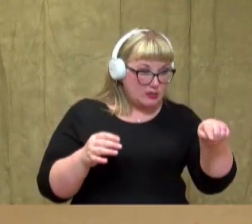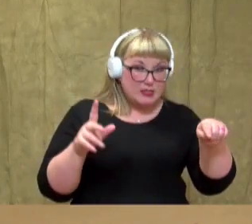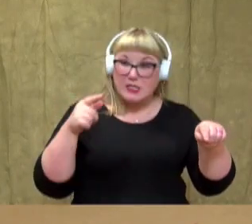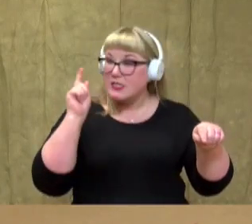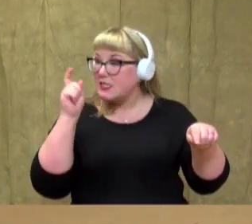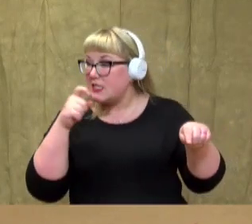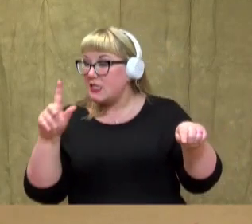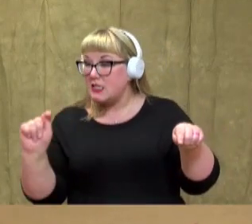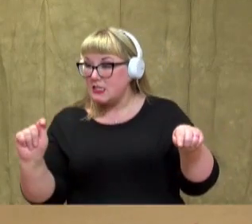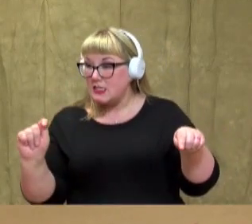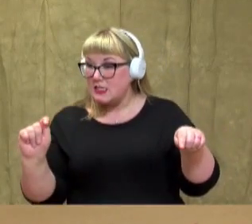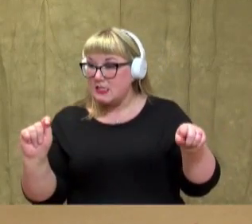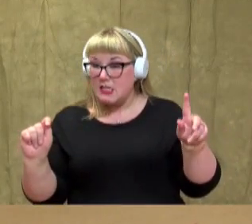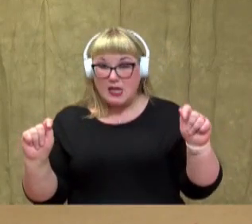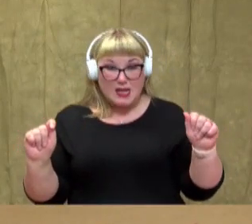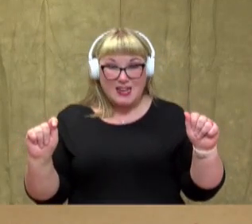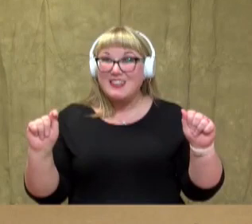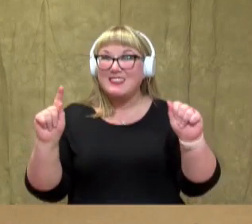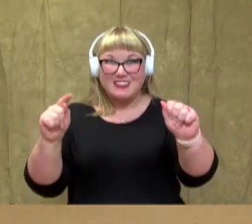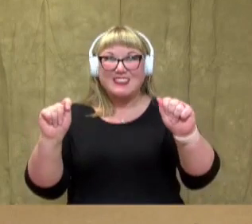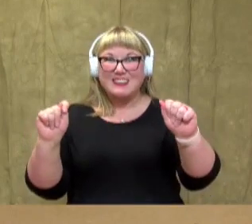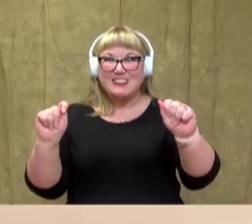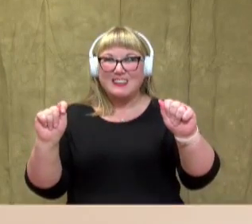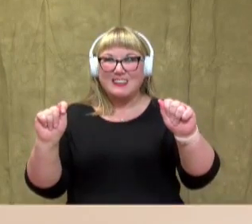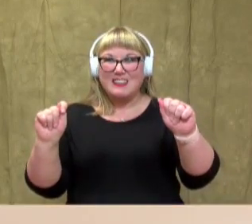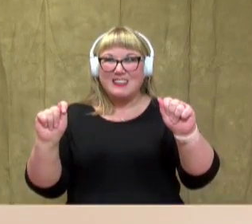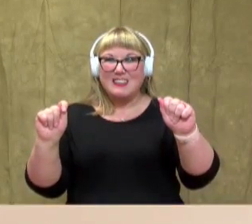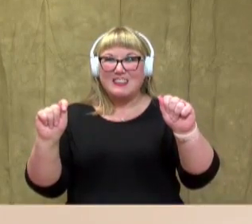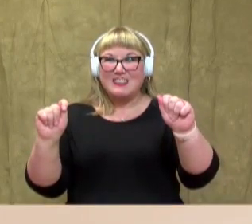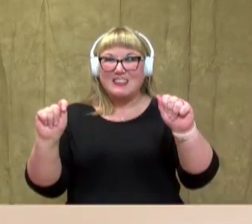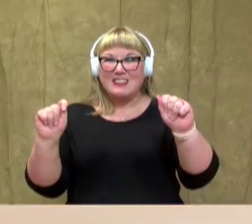At. At. What word do you hear?